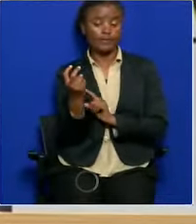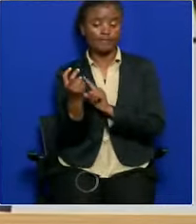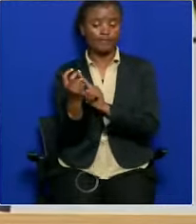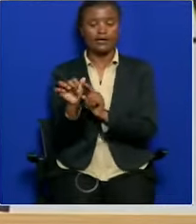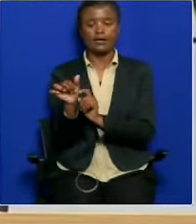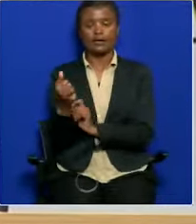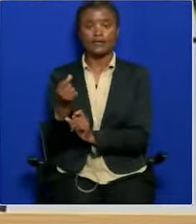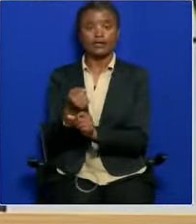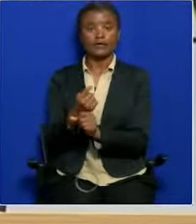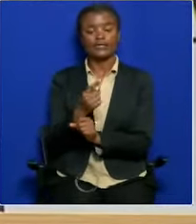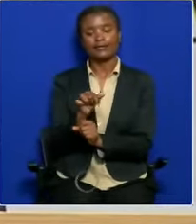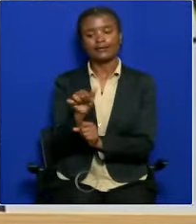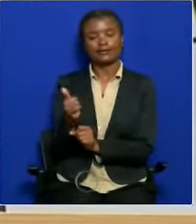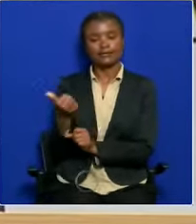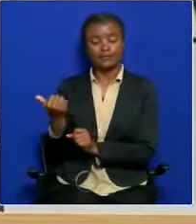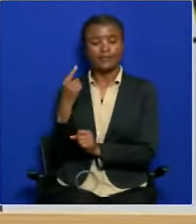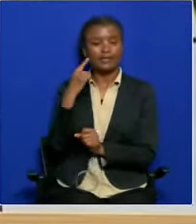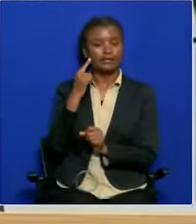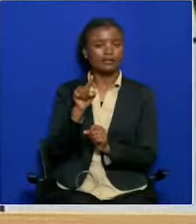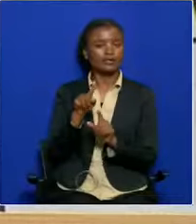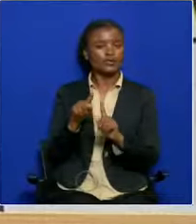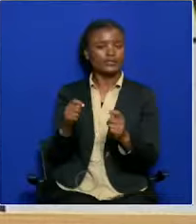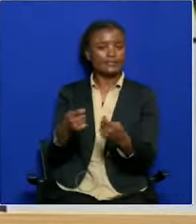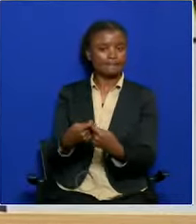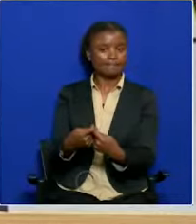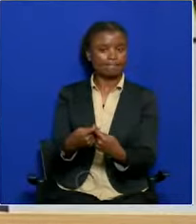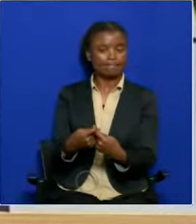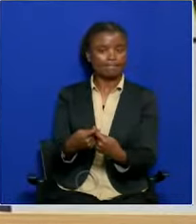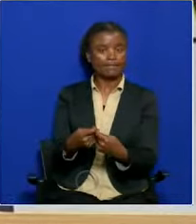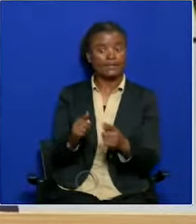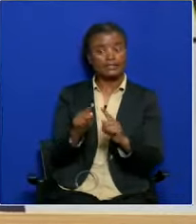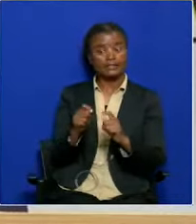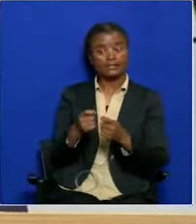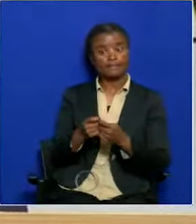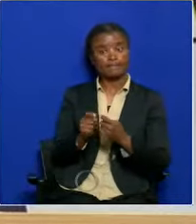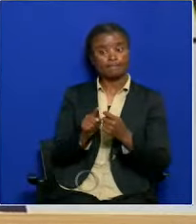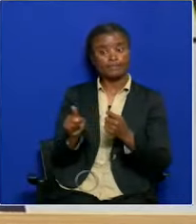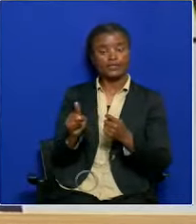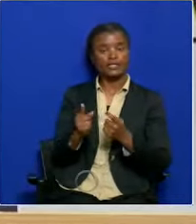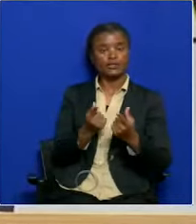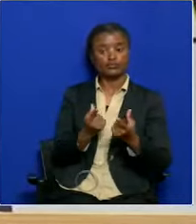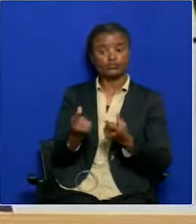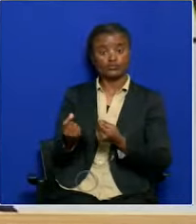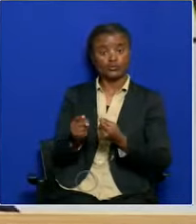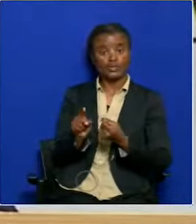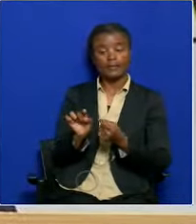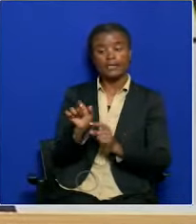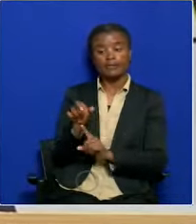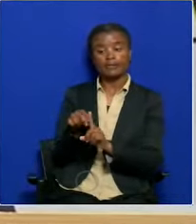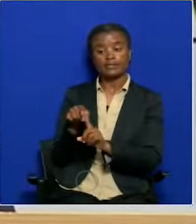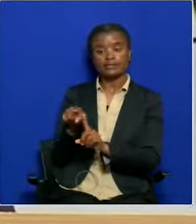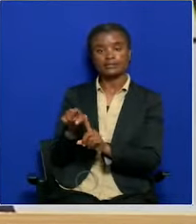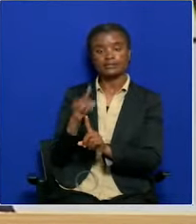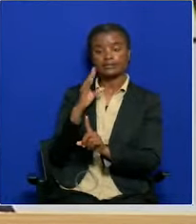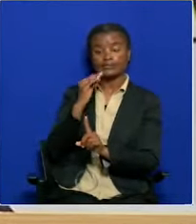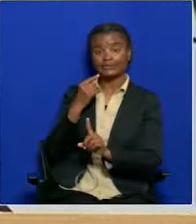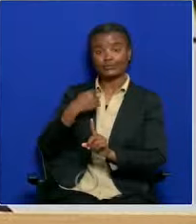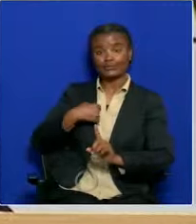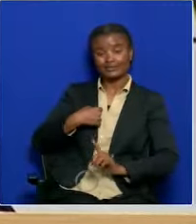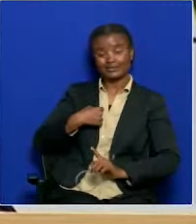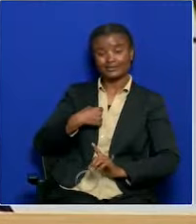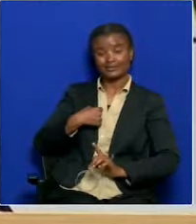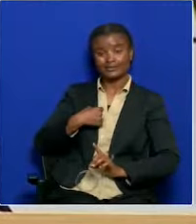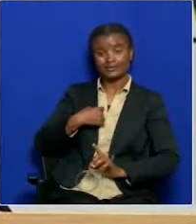team. They were team of them dealing with it, but the person who was speaking to me, it was